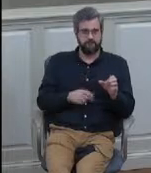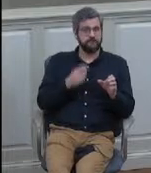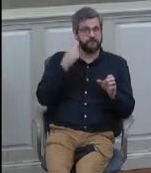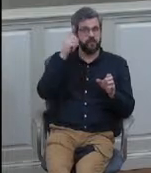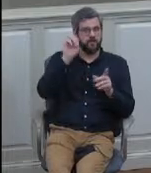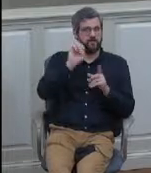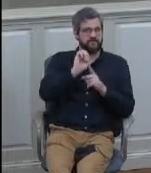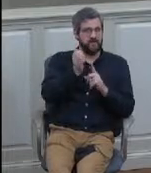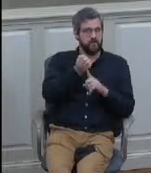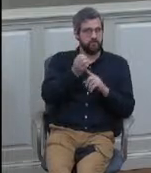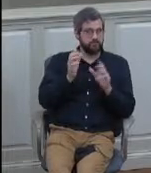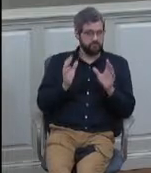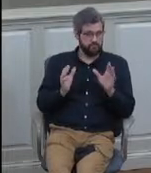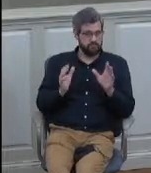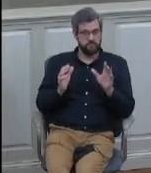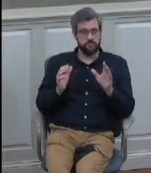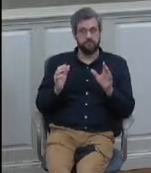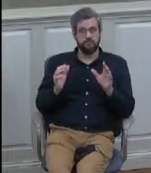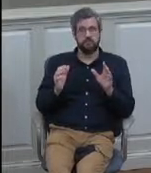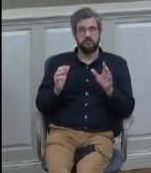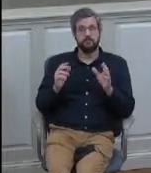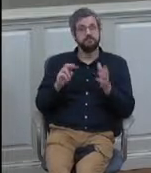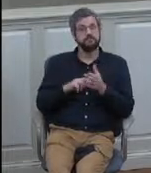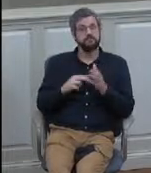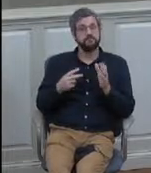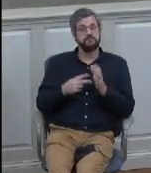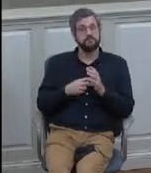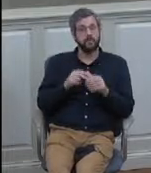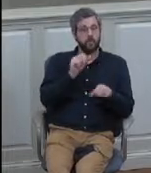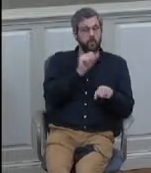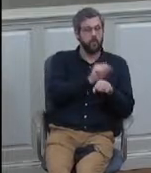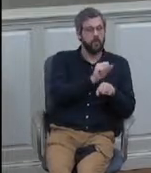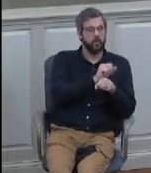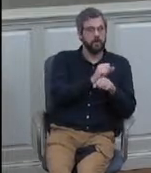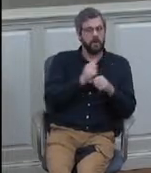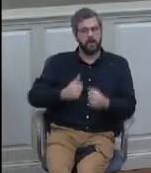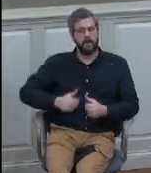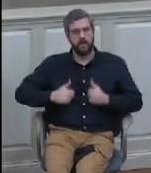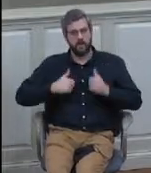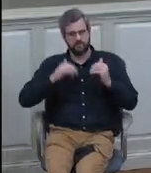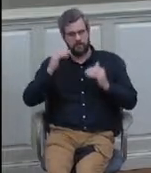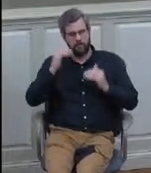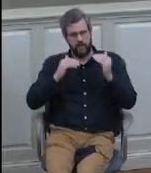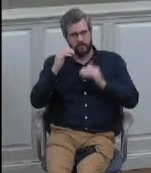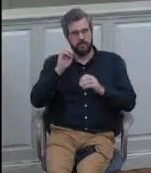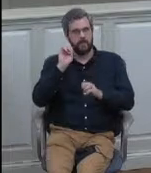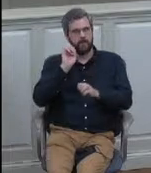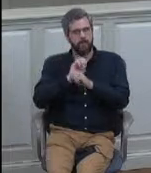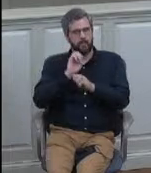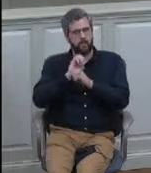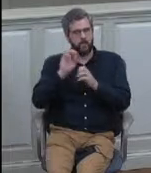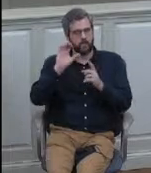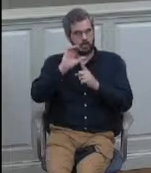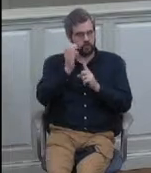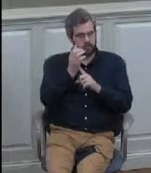environment. In an organization, that means our work-life balance, our employee culture, our